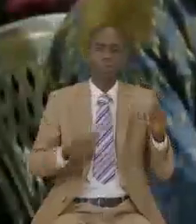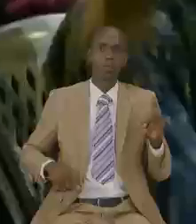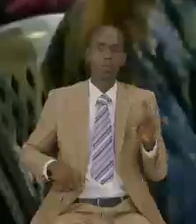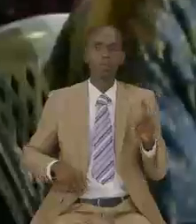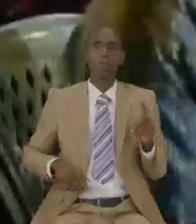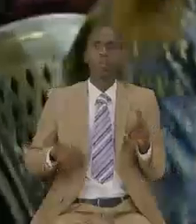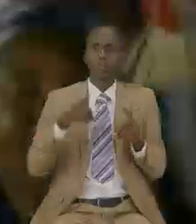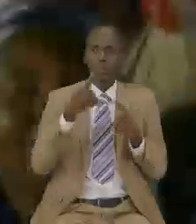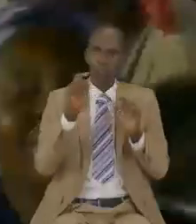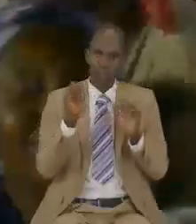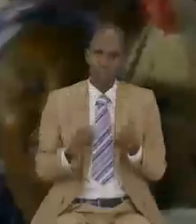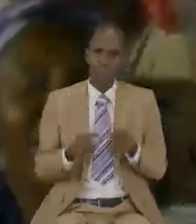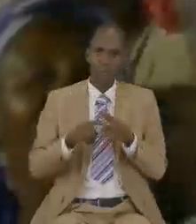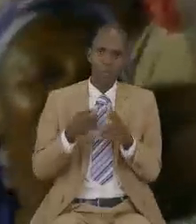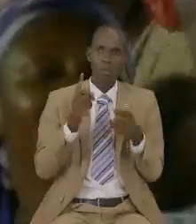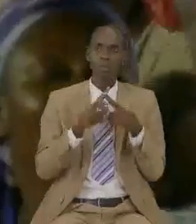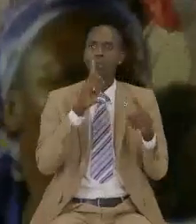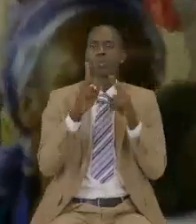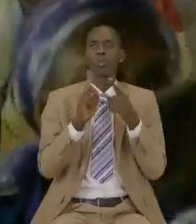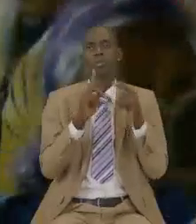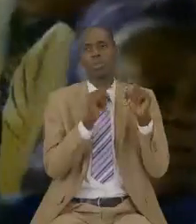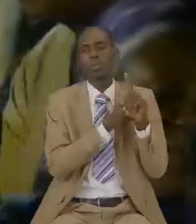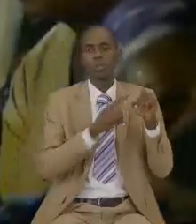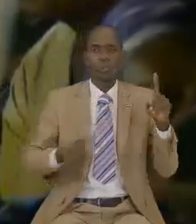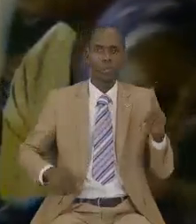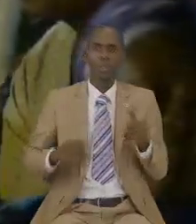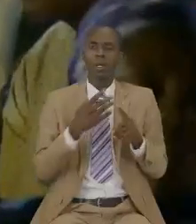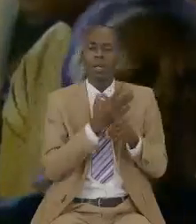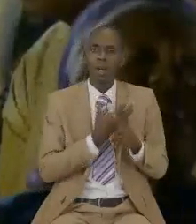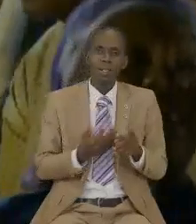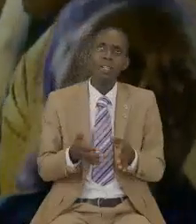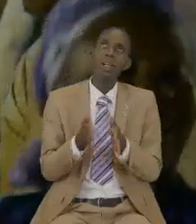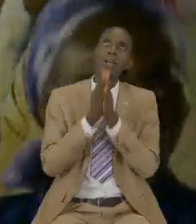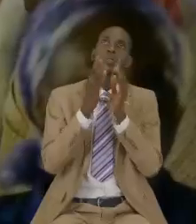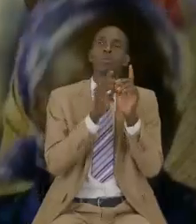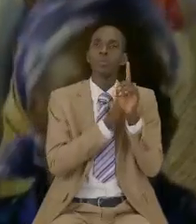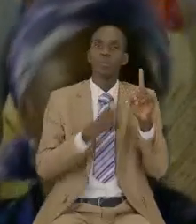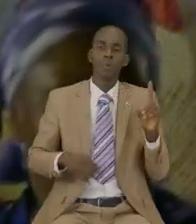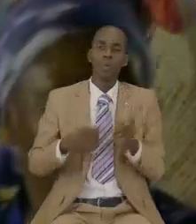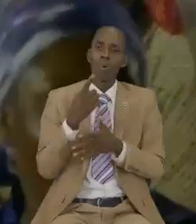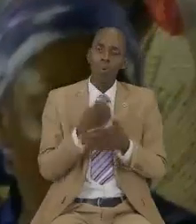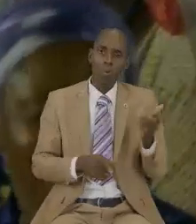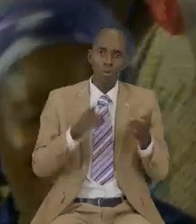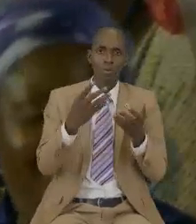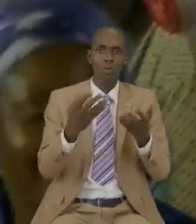the servant of God to come up and deliver the miracle